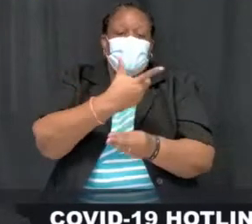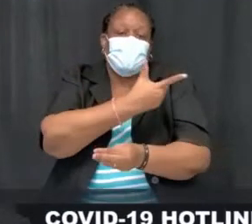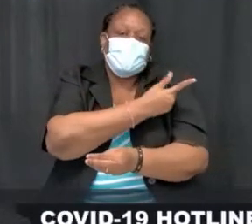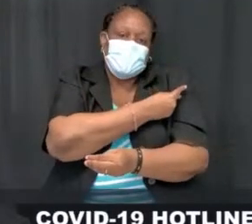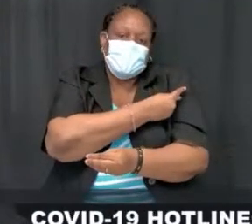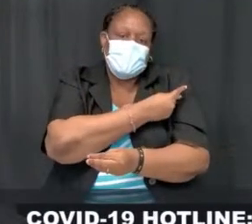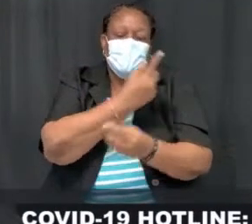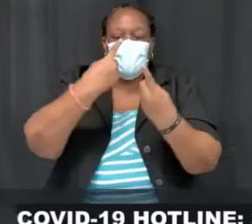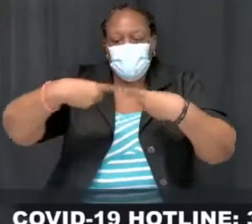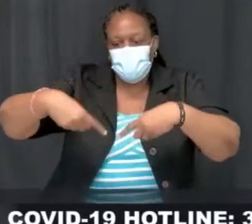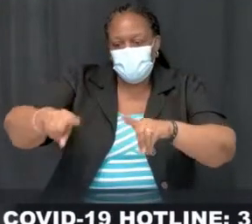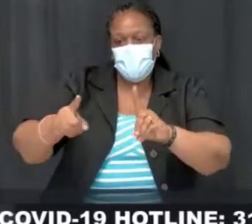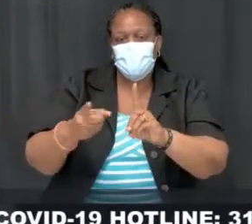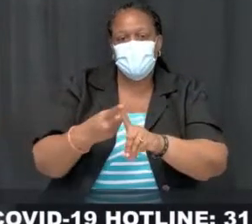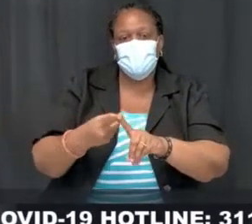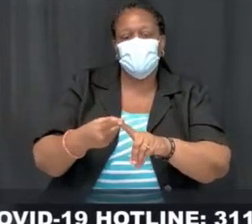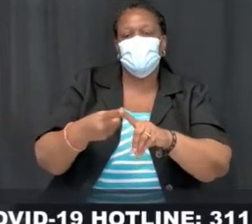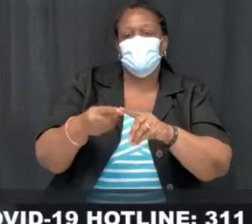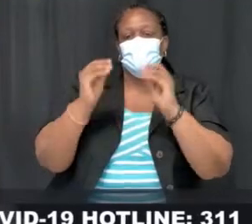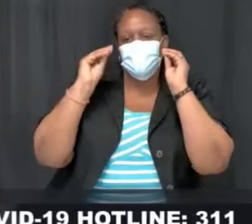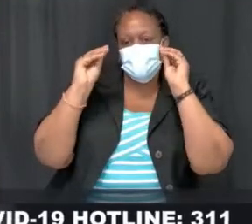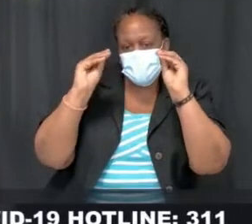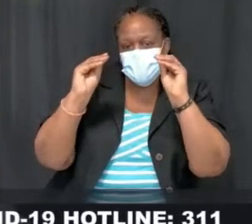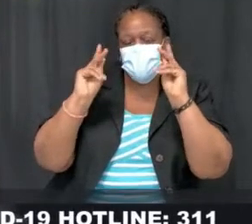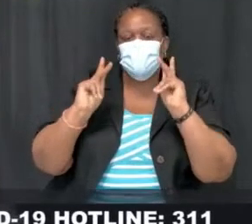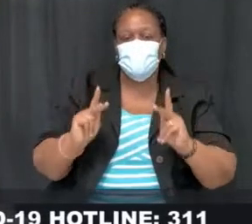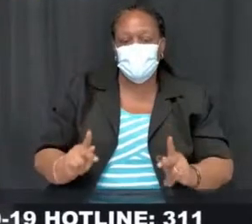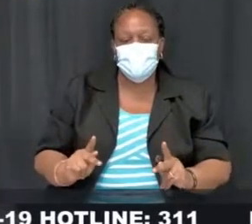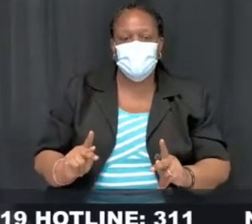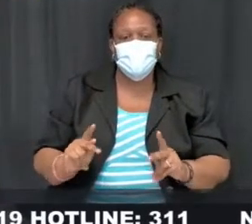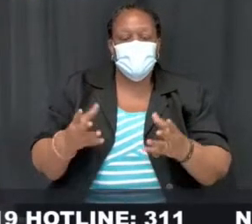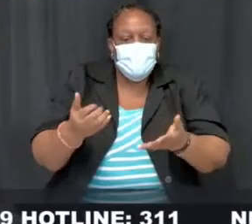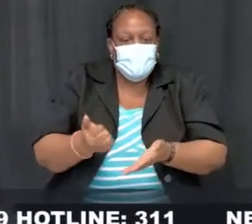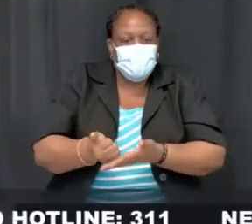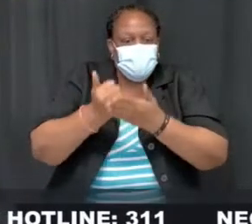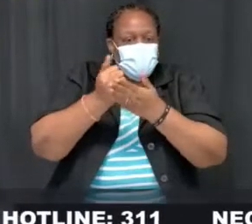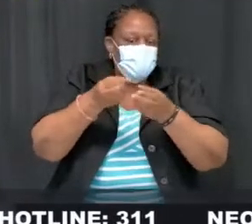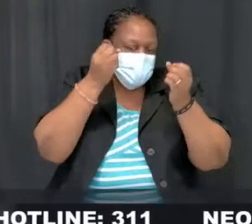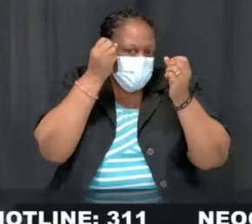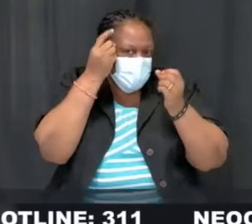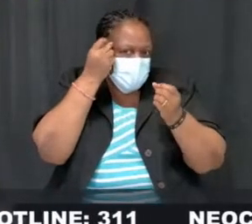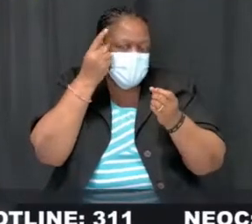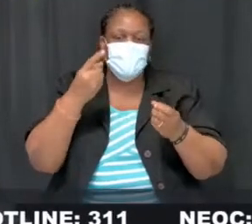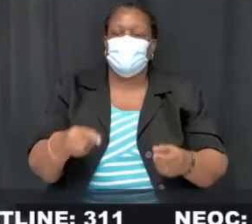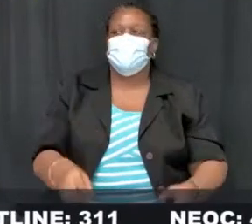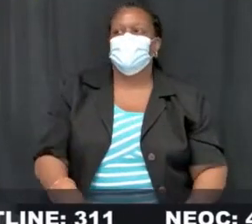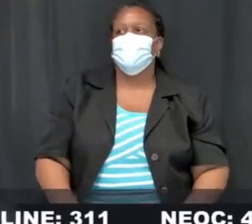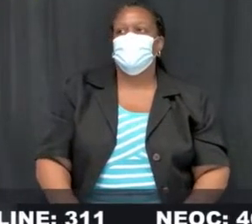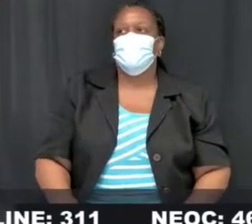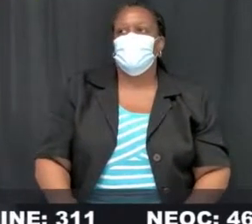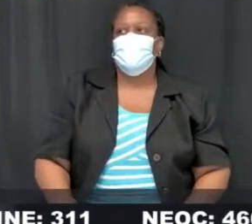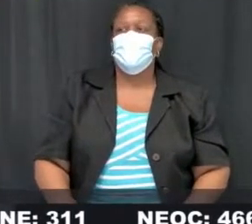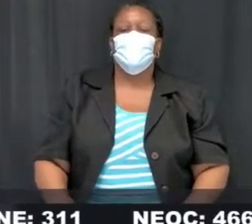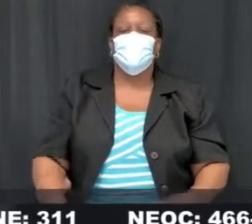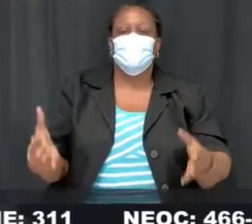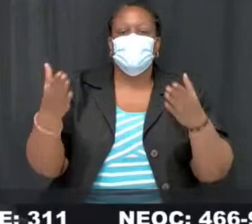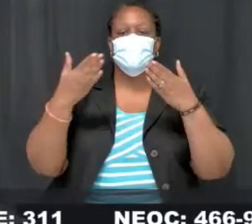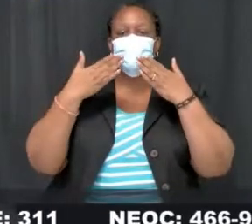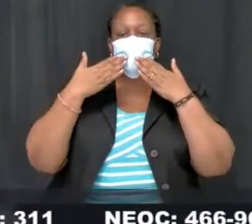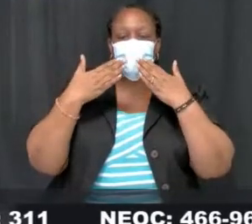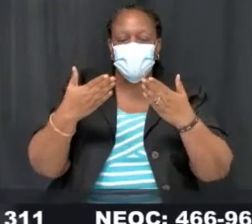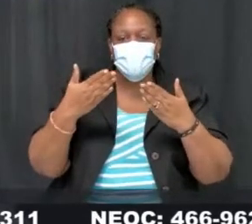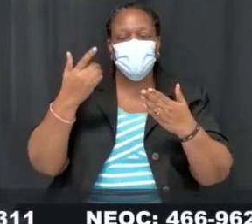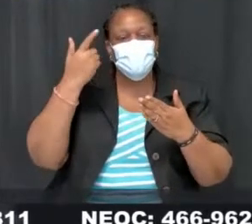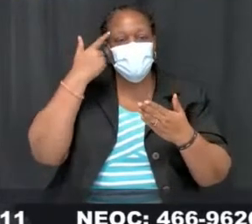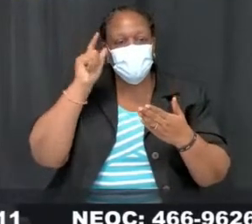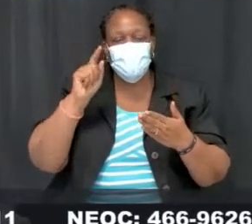basis to be vaccinated. And lastly, they showed confidence in the policymakers who were responsible